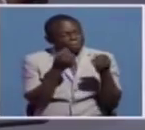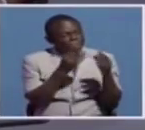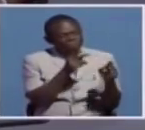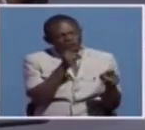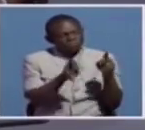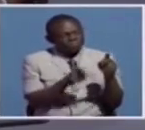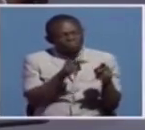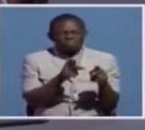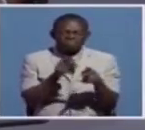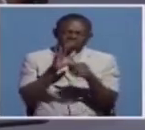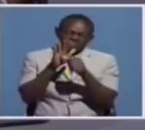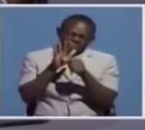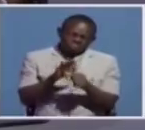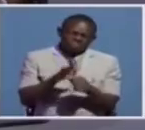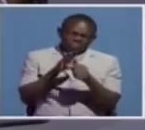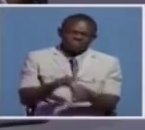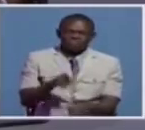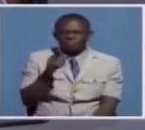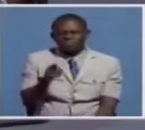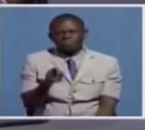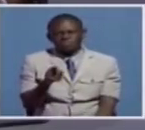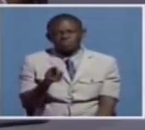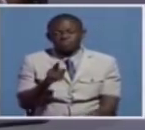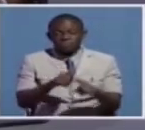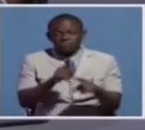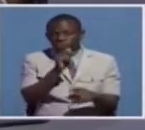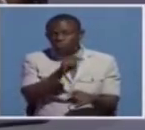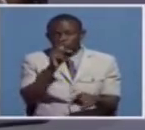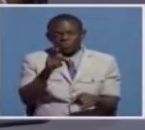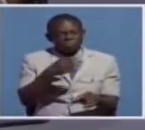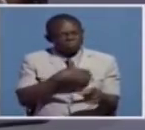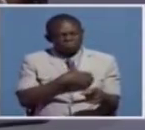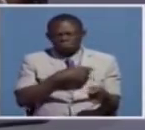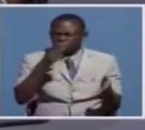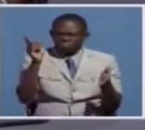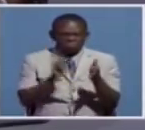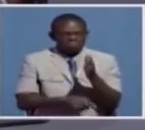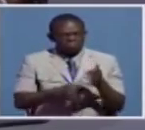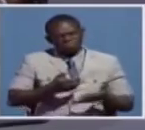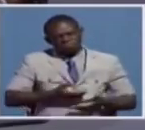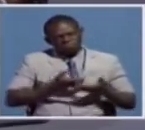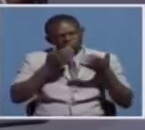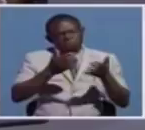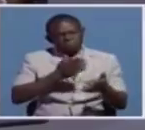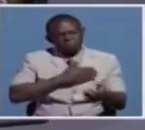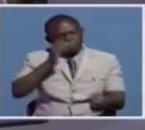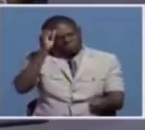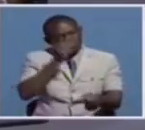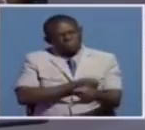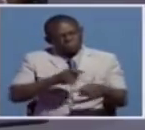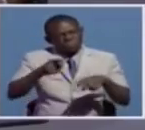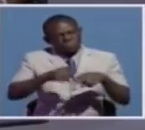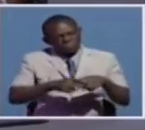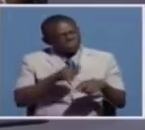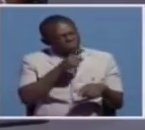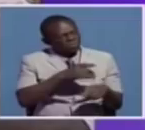to come out, was head of state. And how did you feel it? Absolutely. At that time, as you said, it was seen, in fact, they even had a cruel word for it.